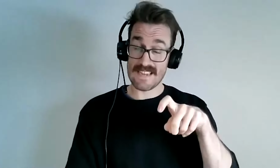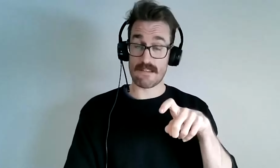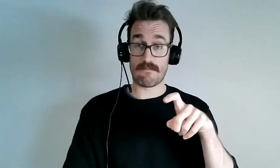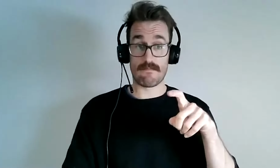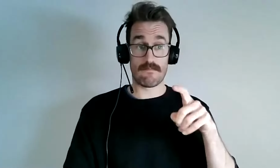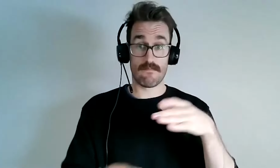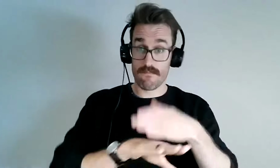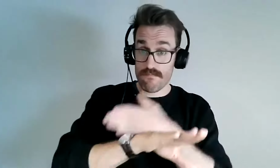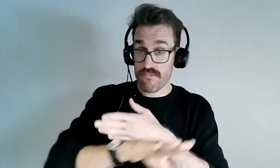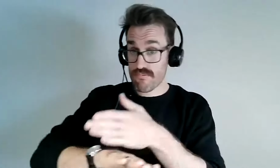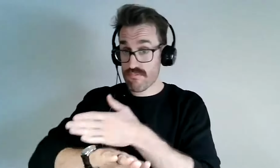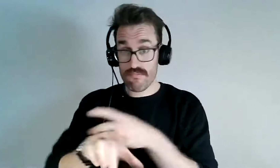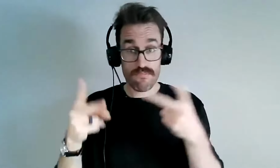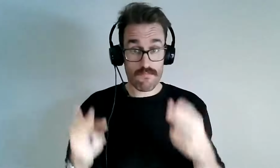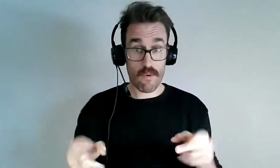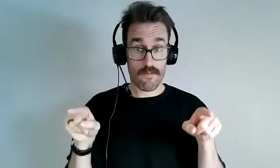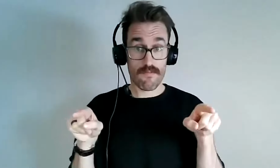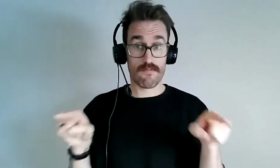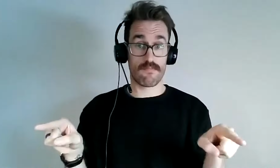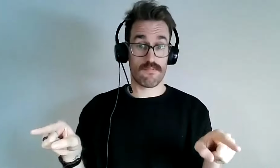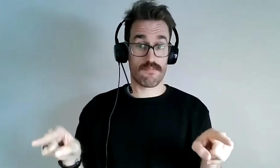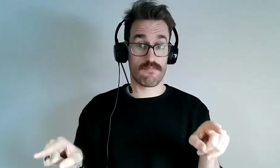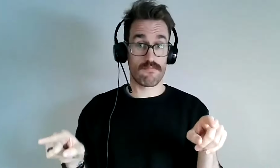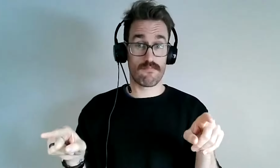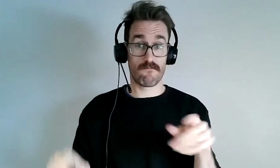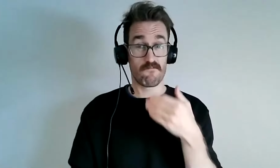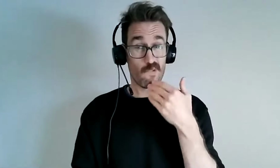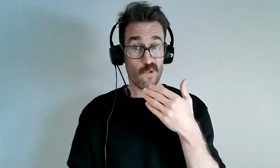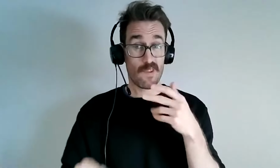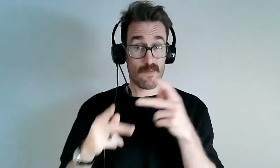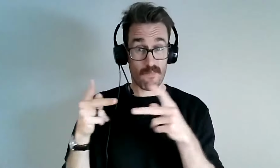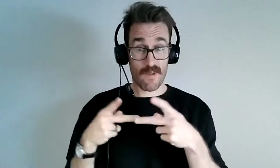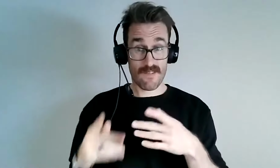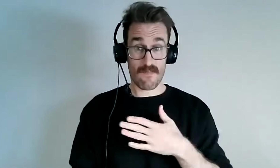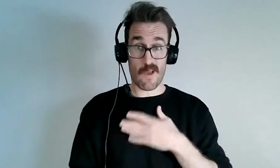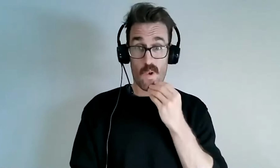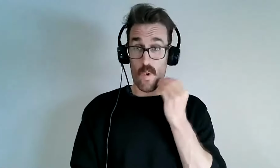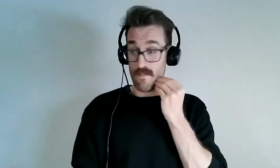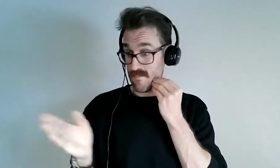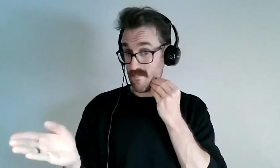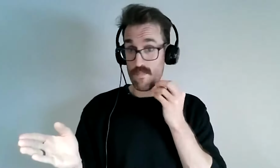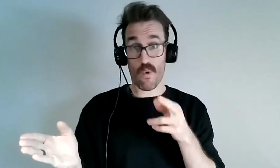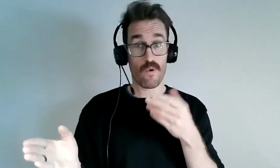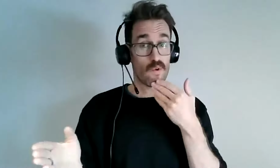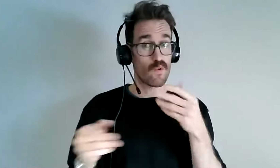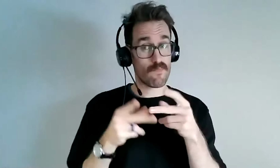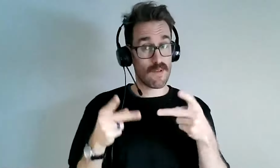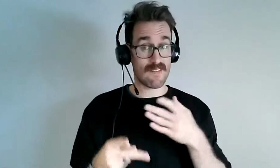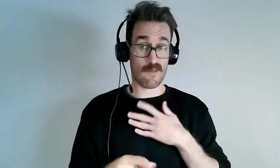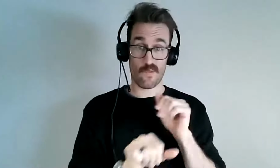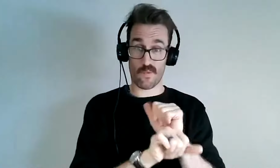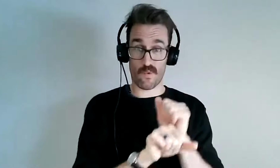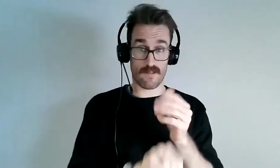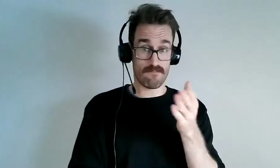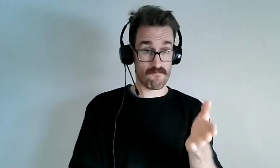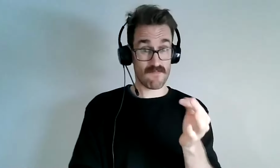good place for me to go and live? It's my home. And then is it a good place for me to go and work? Is it safe? Will I be